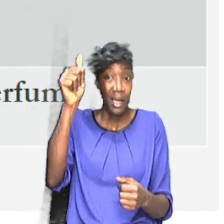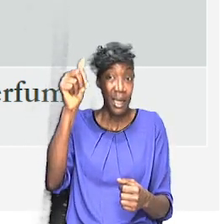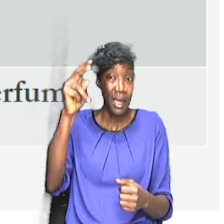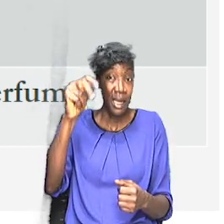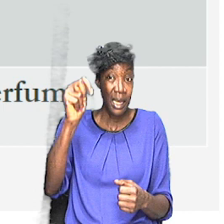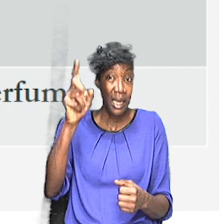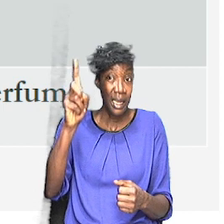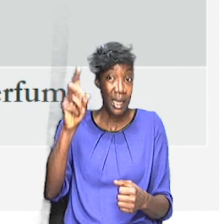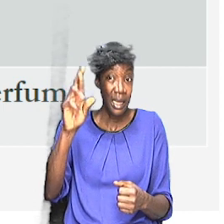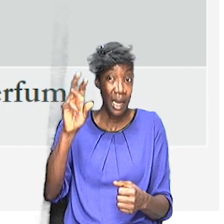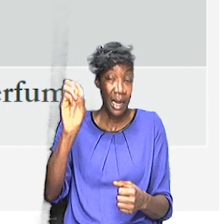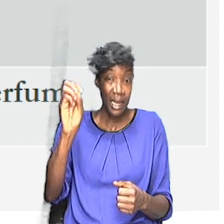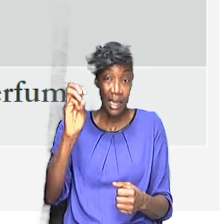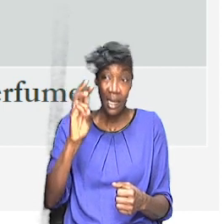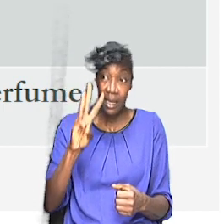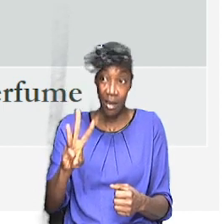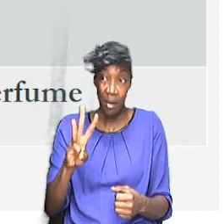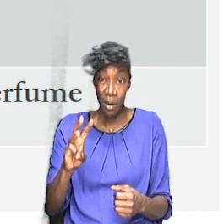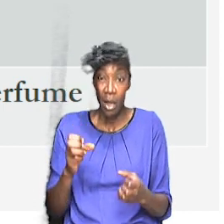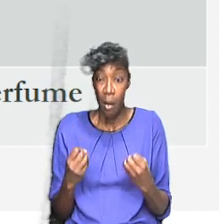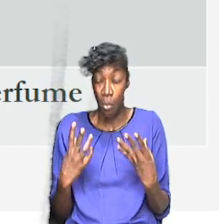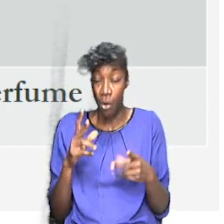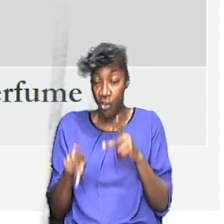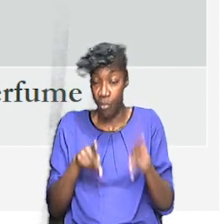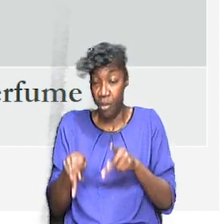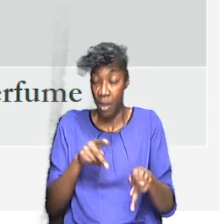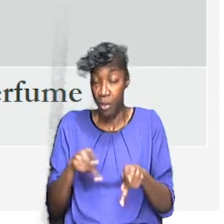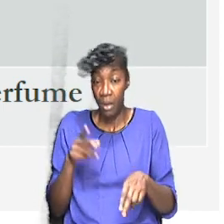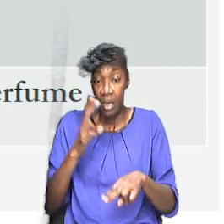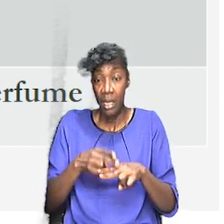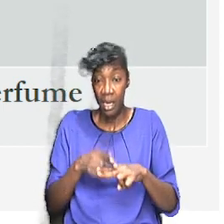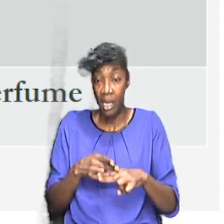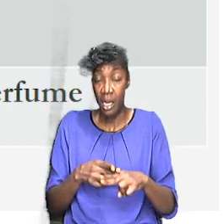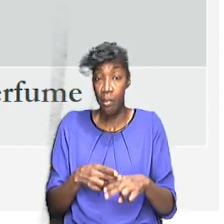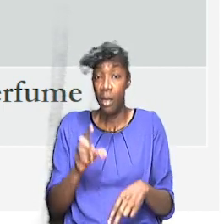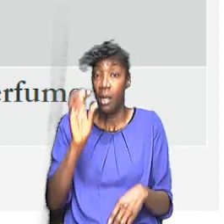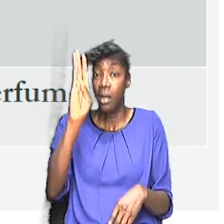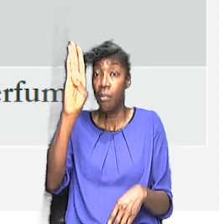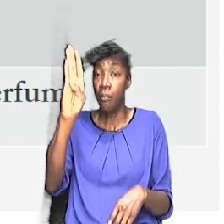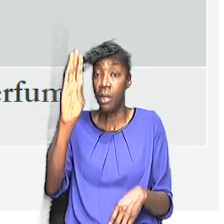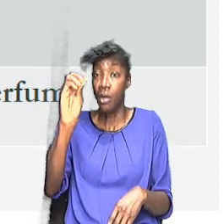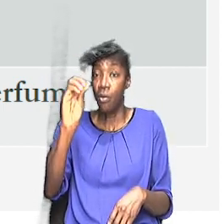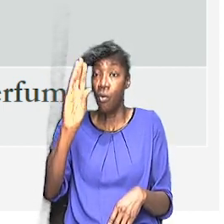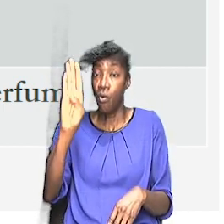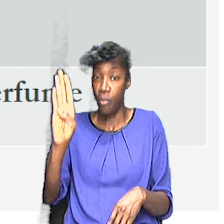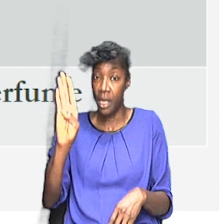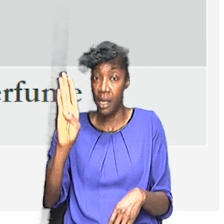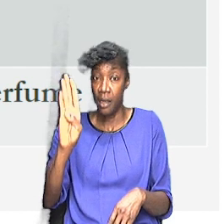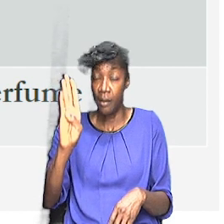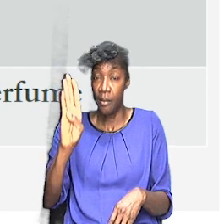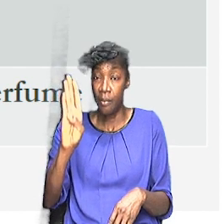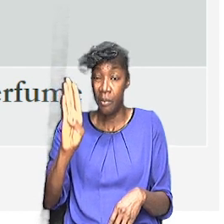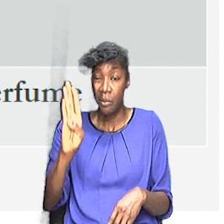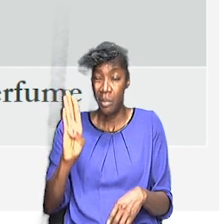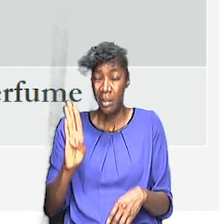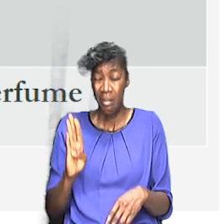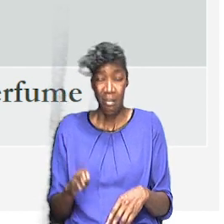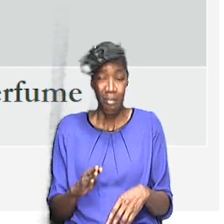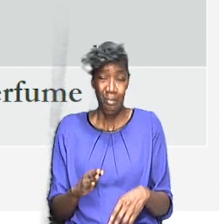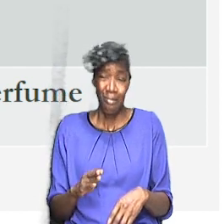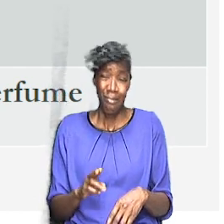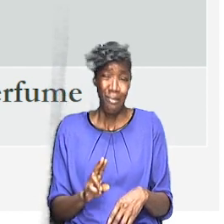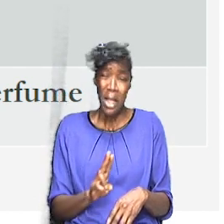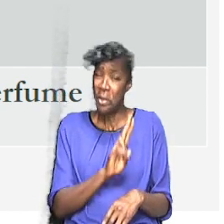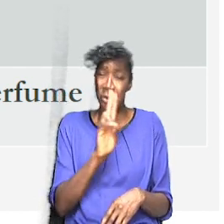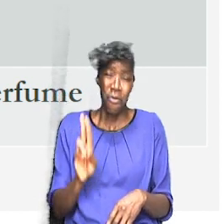Amen. A lot of people name Andrew and or Bob. A lot of people call you Bob or something like that. It's a very common